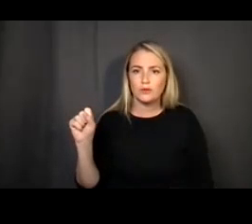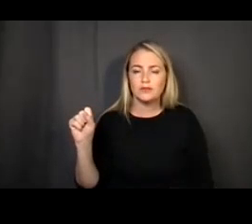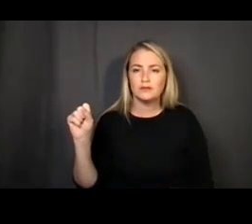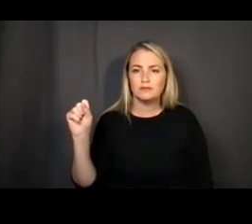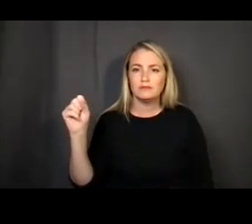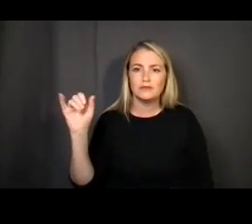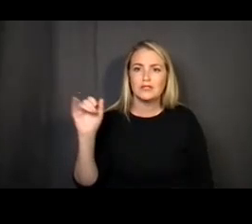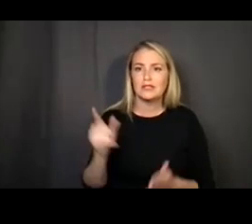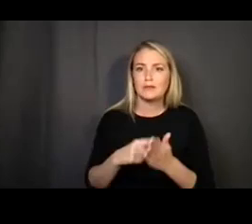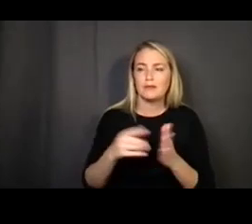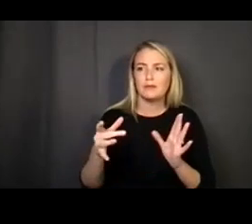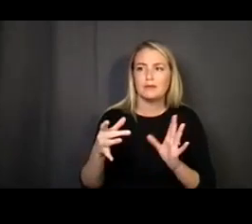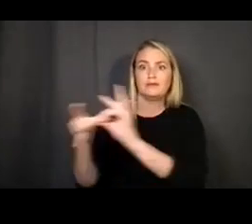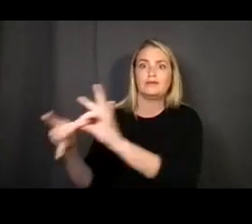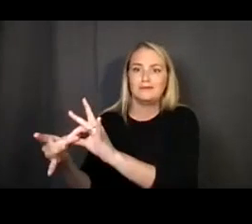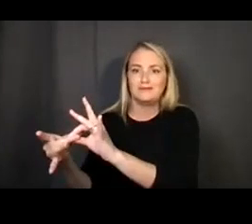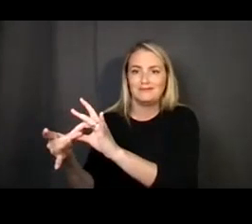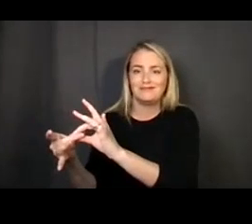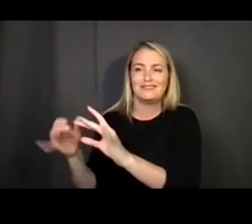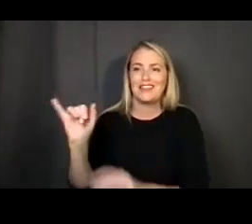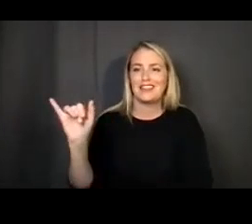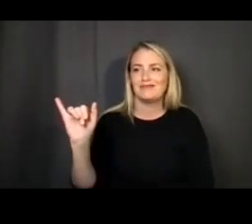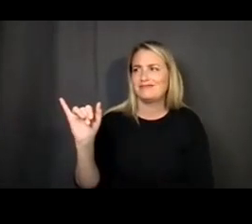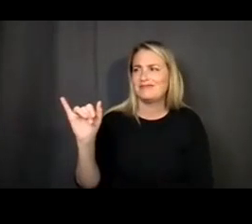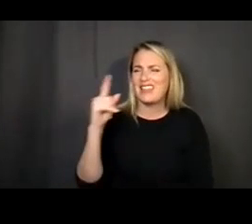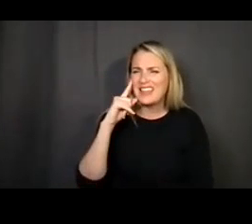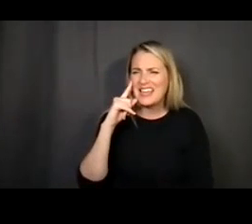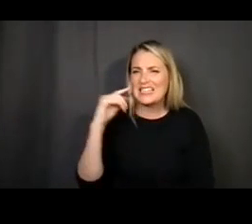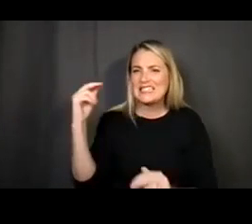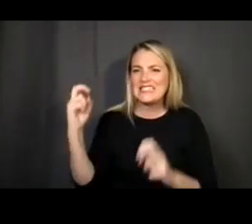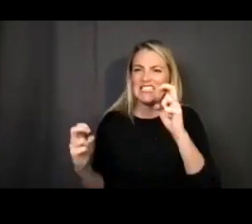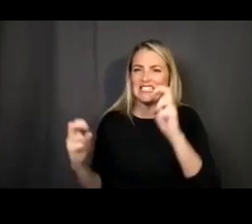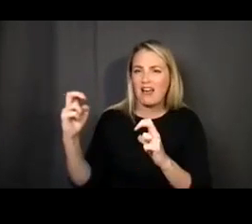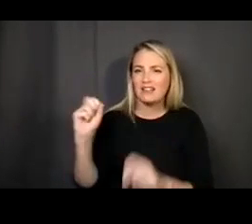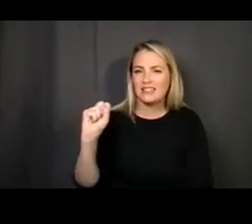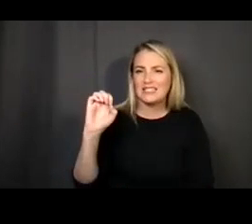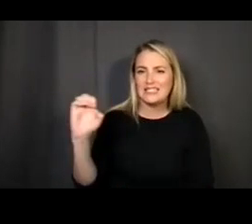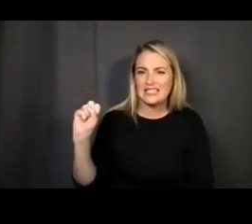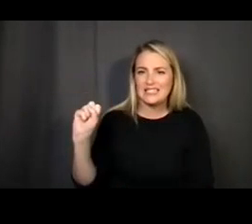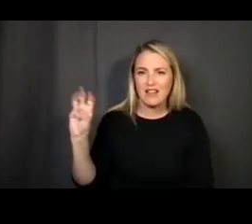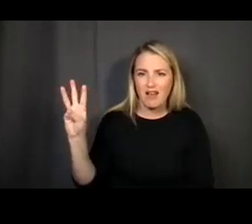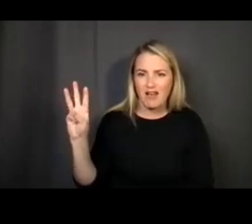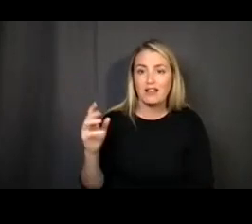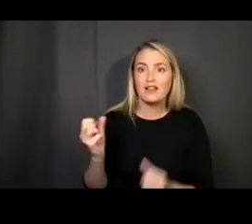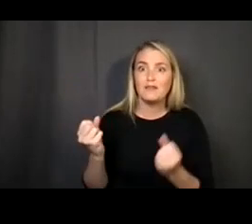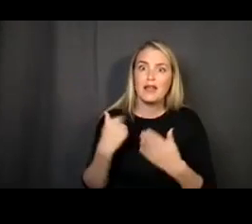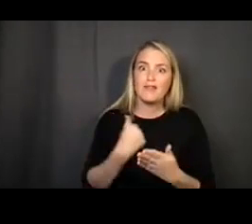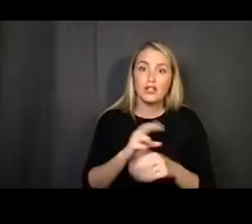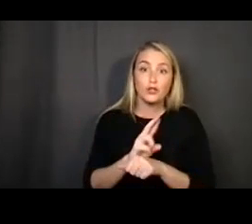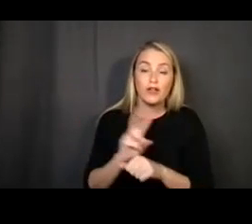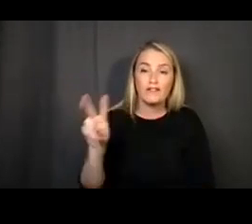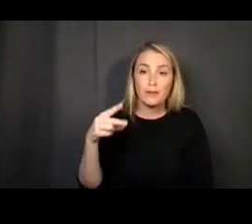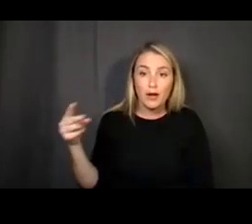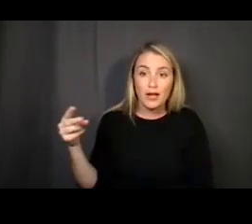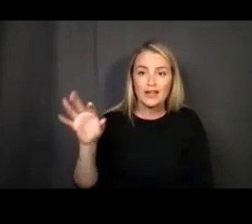sent out to an external, like I think it's Seesaw that they're using. A lot of us use Flipgrid or